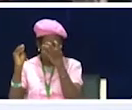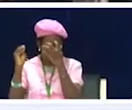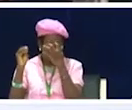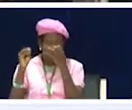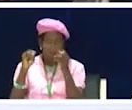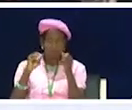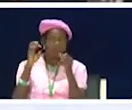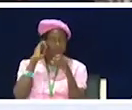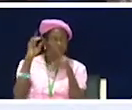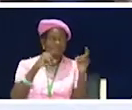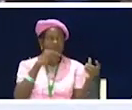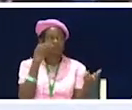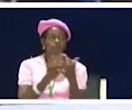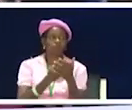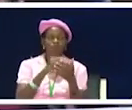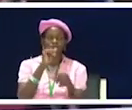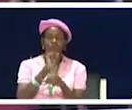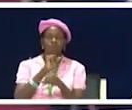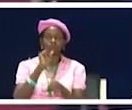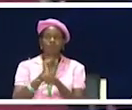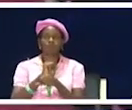Did a good job.